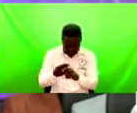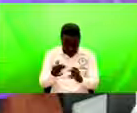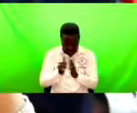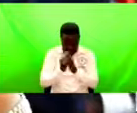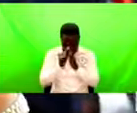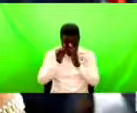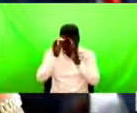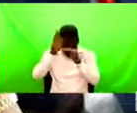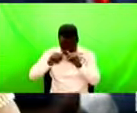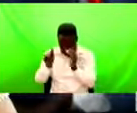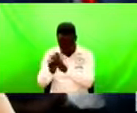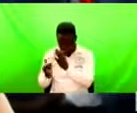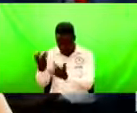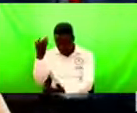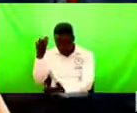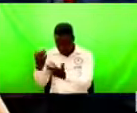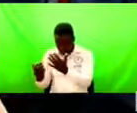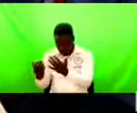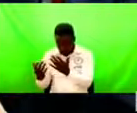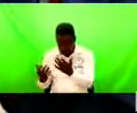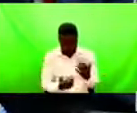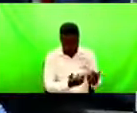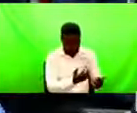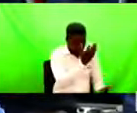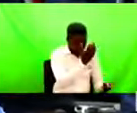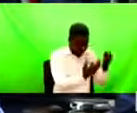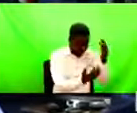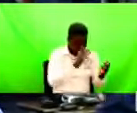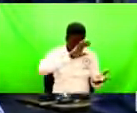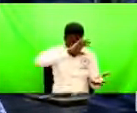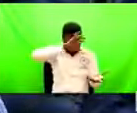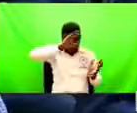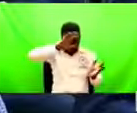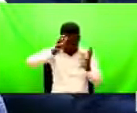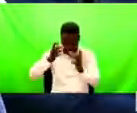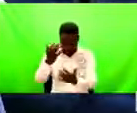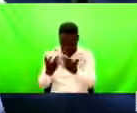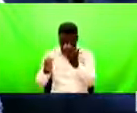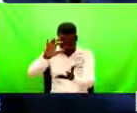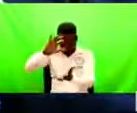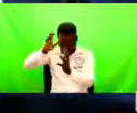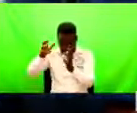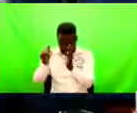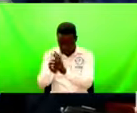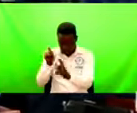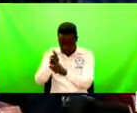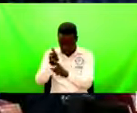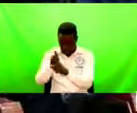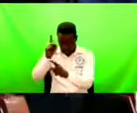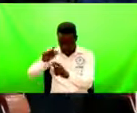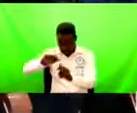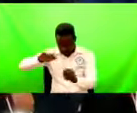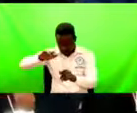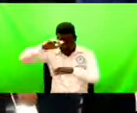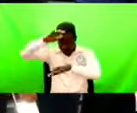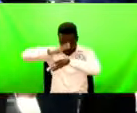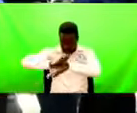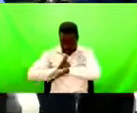fire, cloud, which is fire, cloud that will settle upon us,